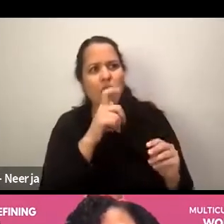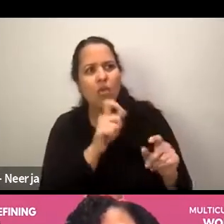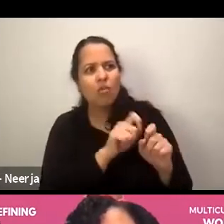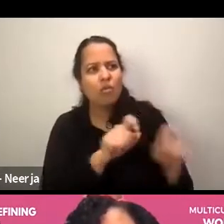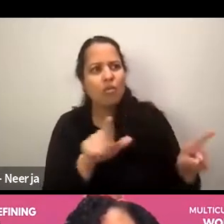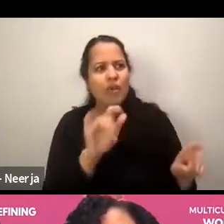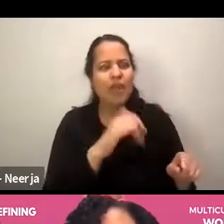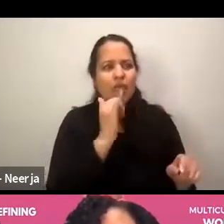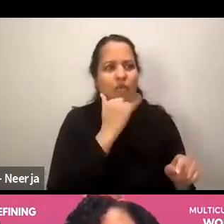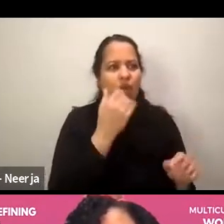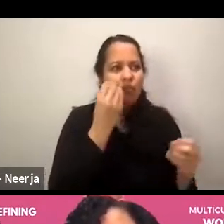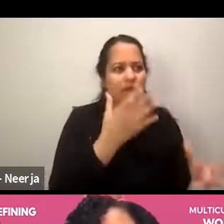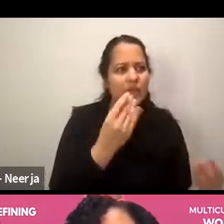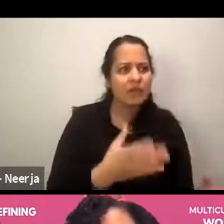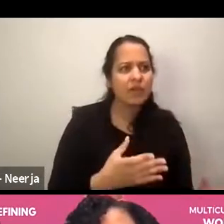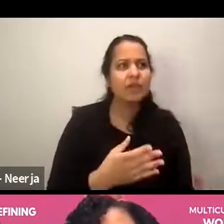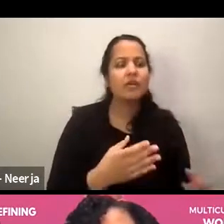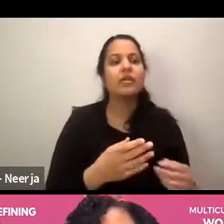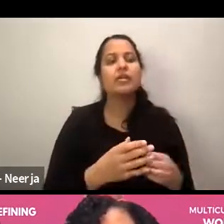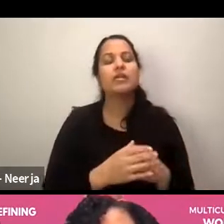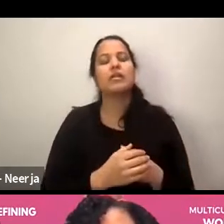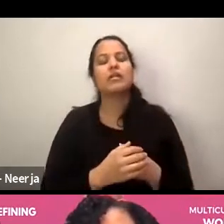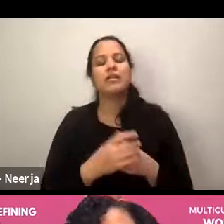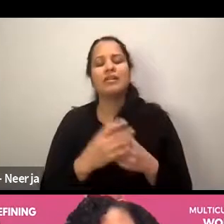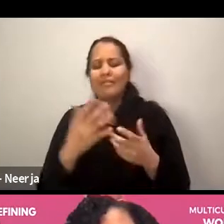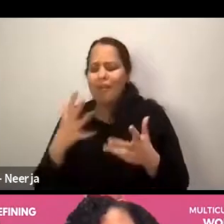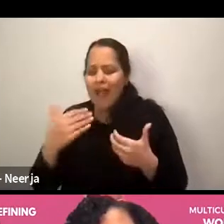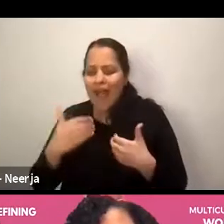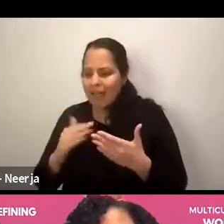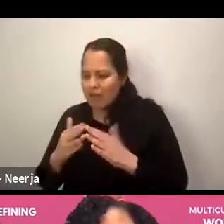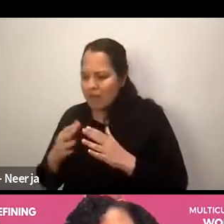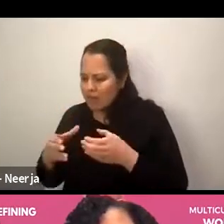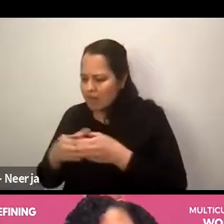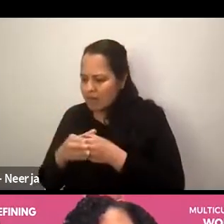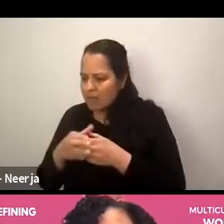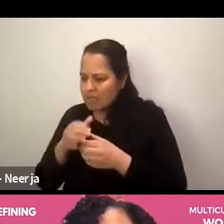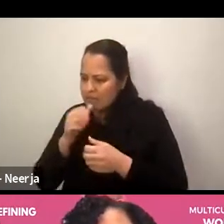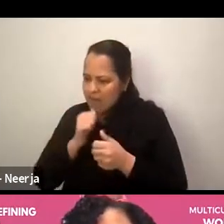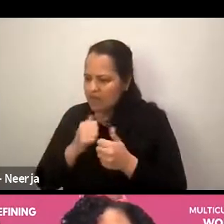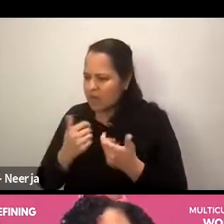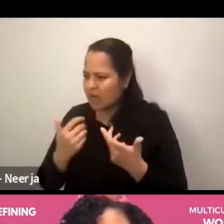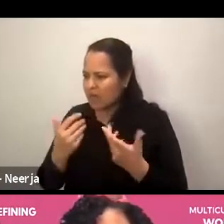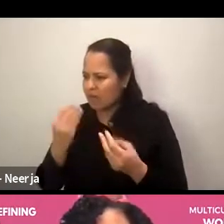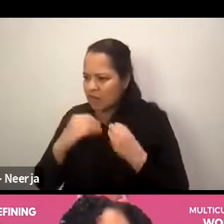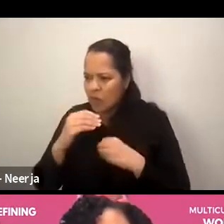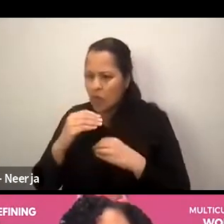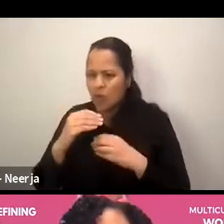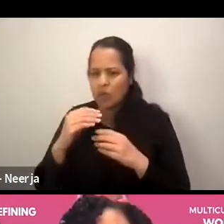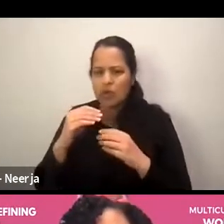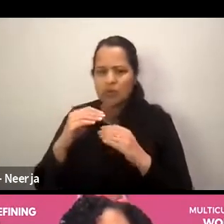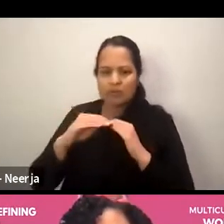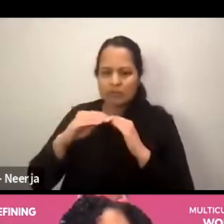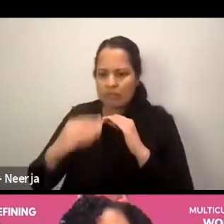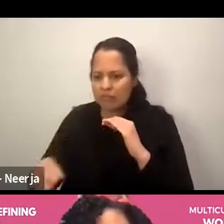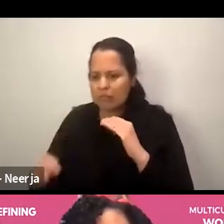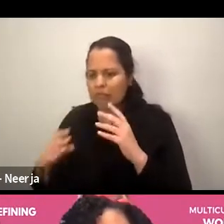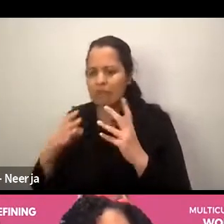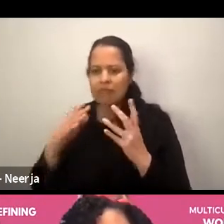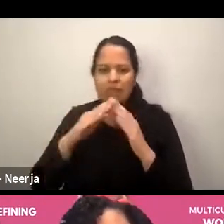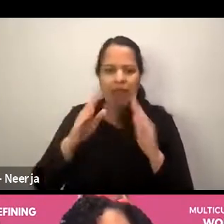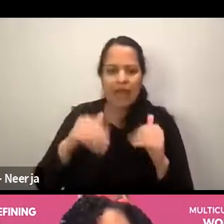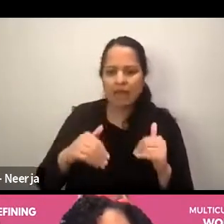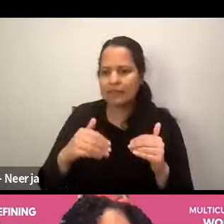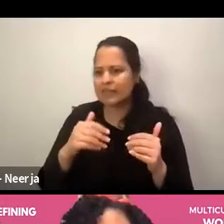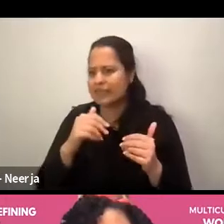we already had, Sue-Ann, was a community that was suffering because they are insecure, food insecure, financial insecure, housing